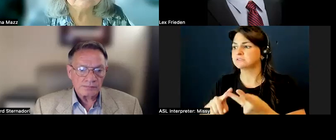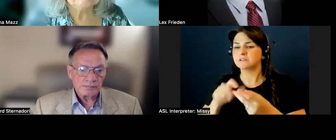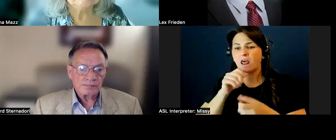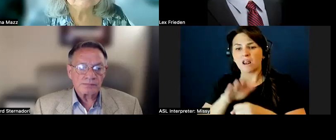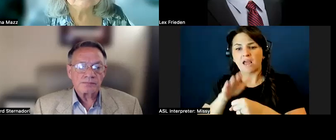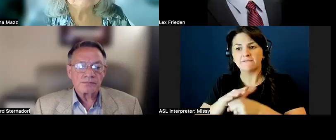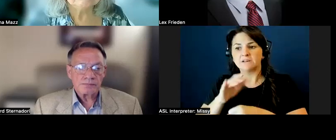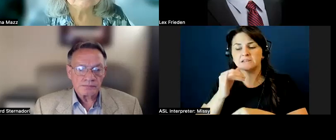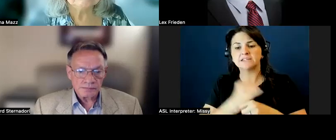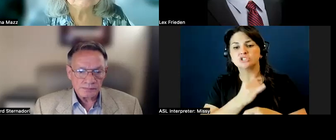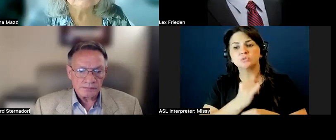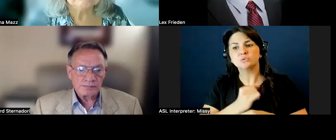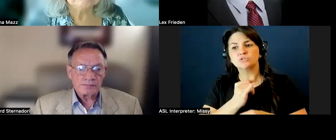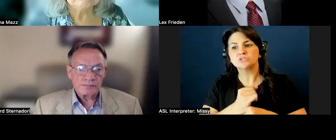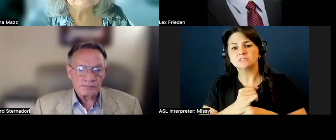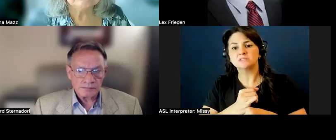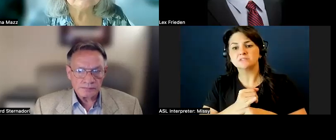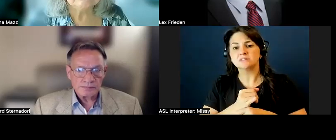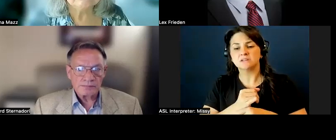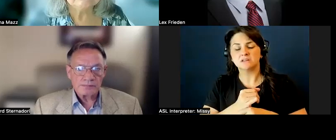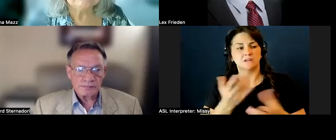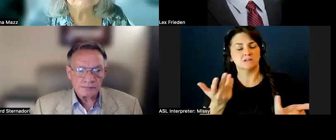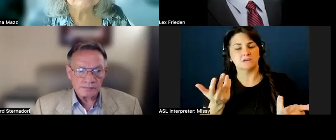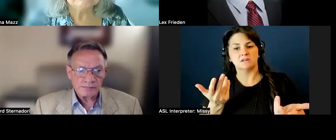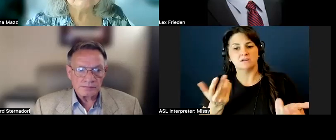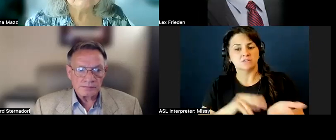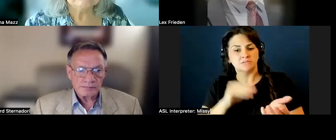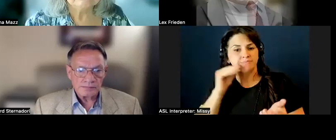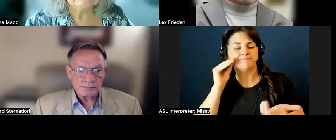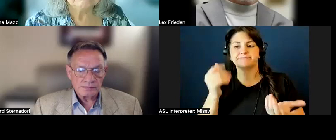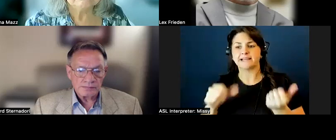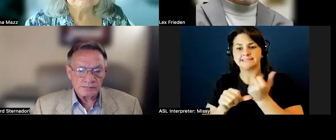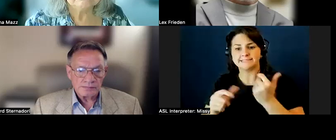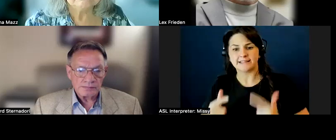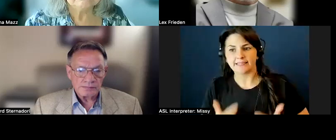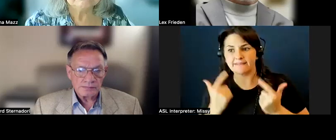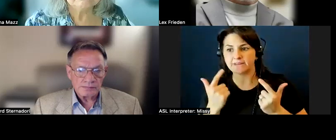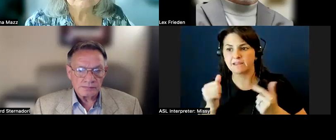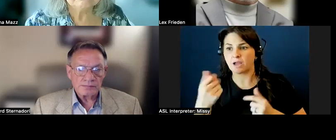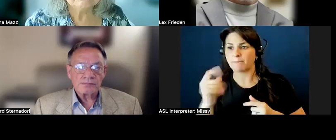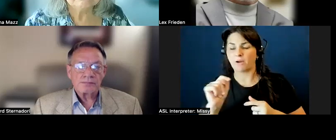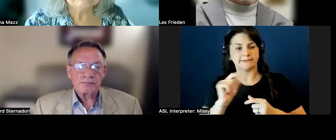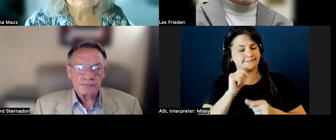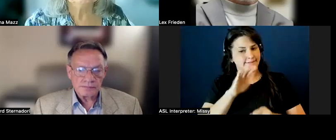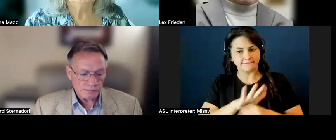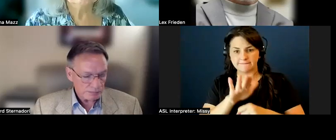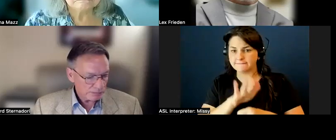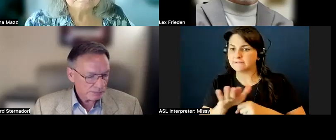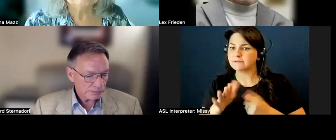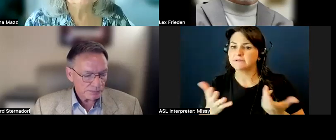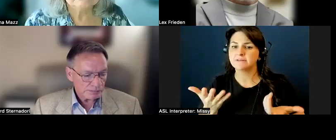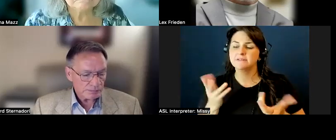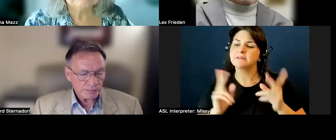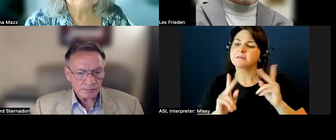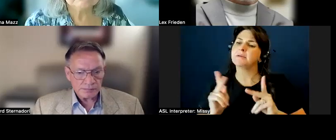institutions where people can live when they are disabled. There are not enough assisted living apartments. There are not people want